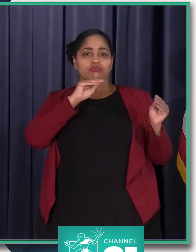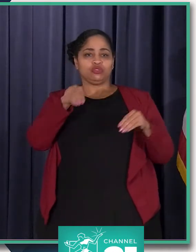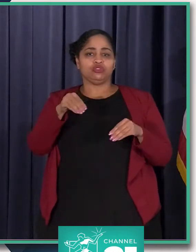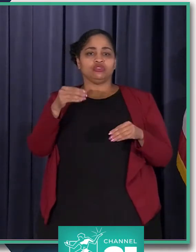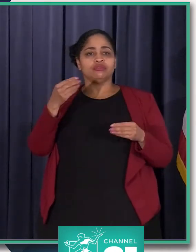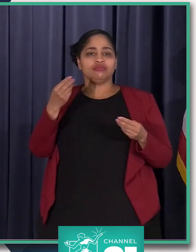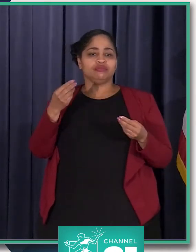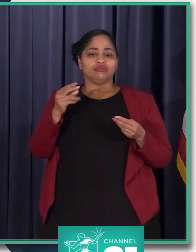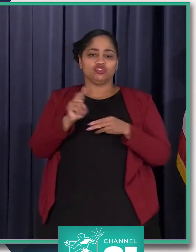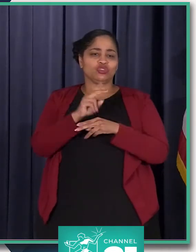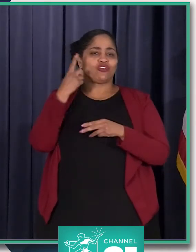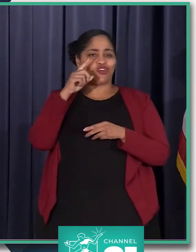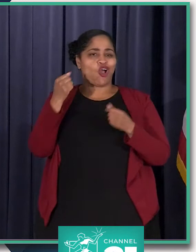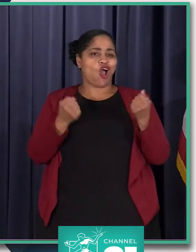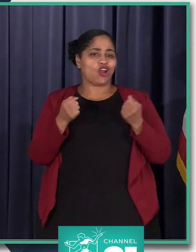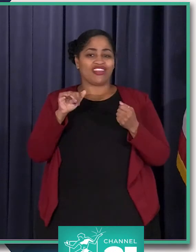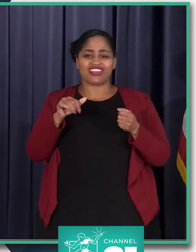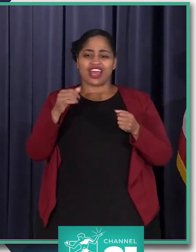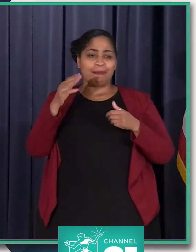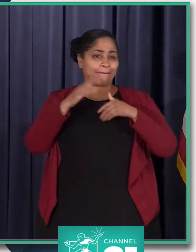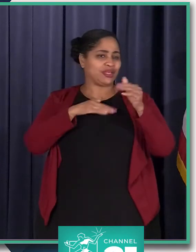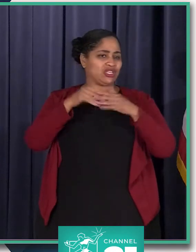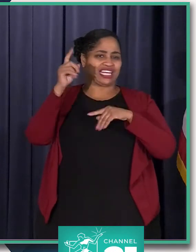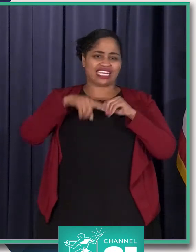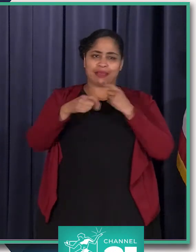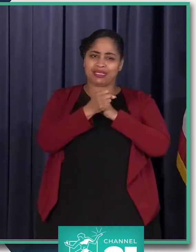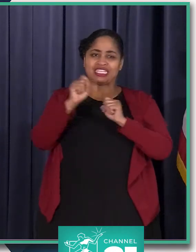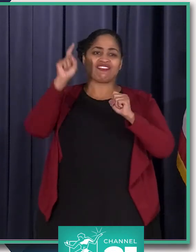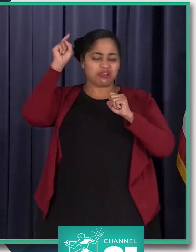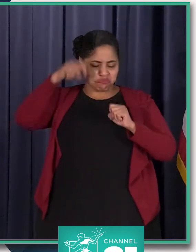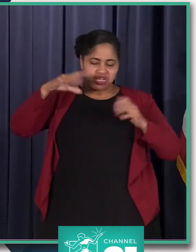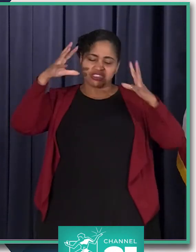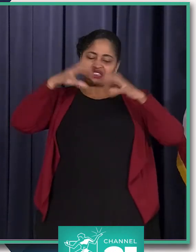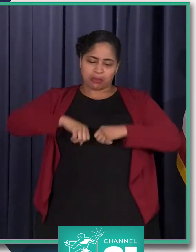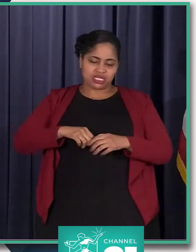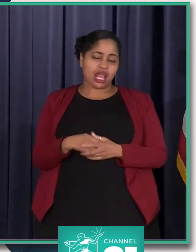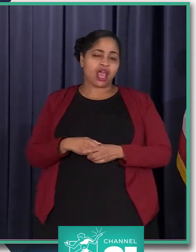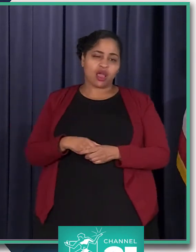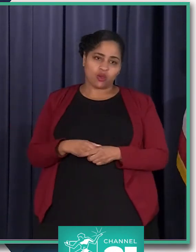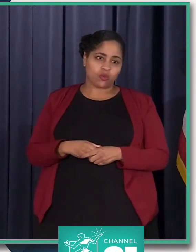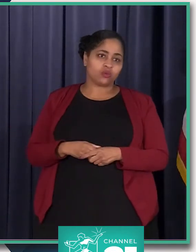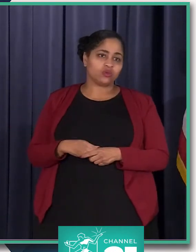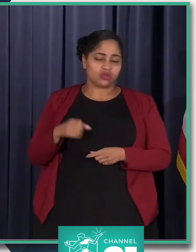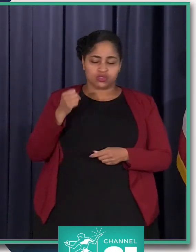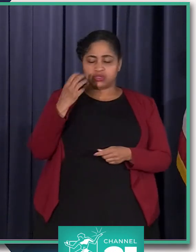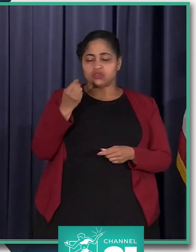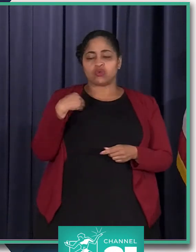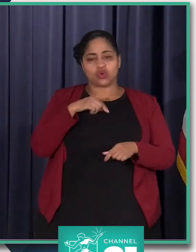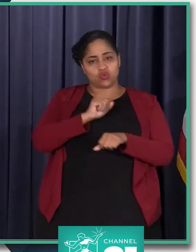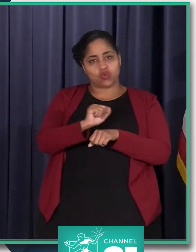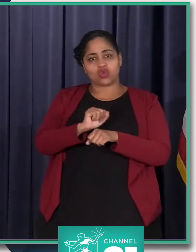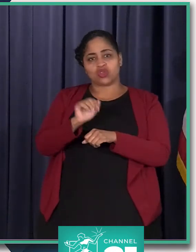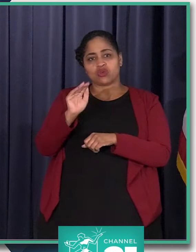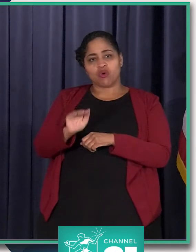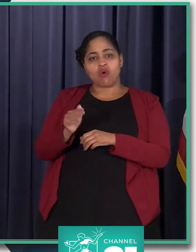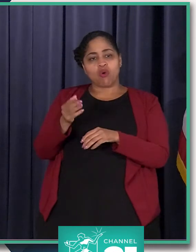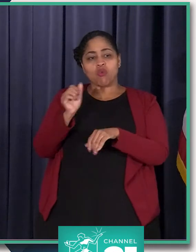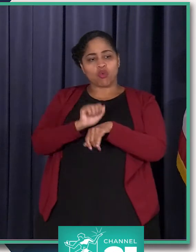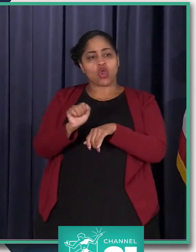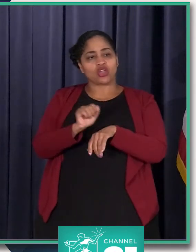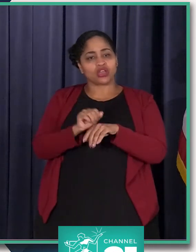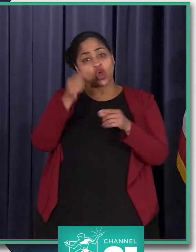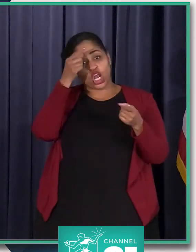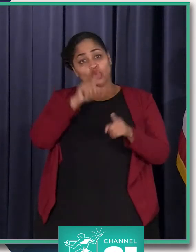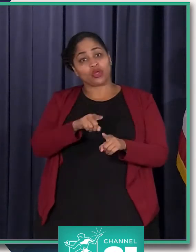auto-related use. That building can't be saved. It's going to have to come down. And so we're working on an